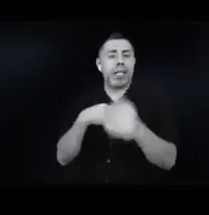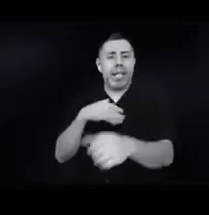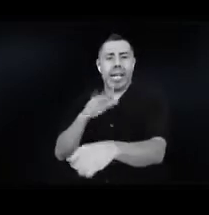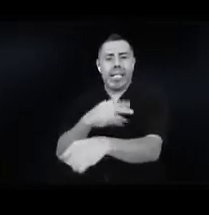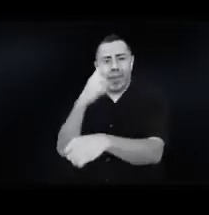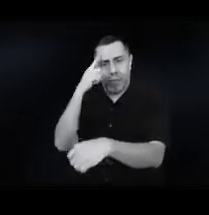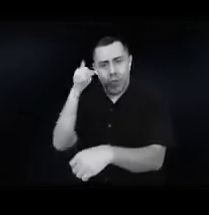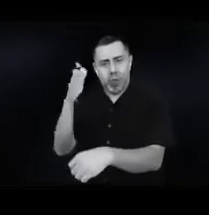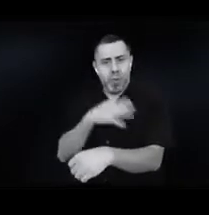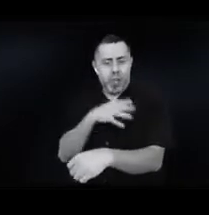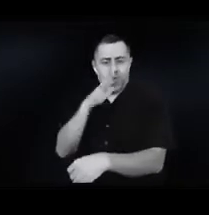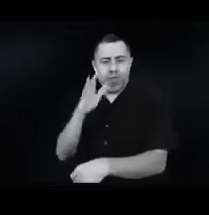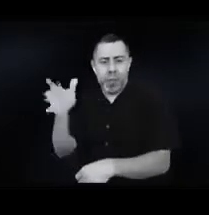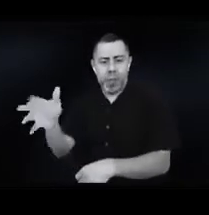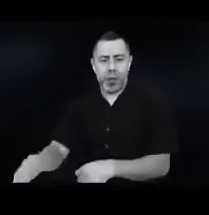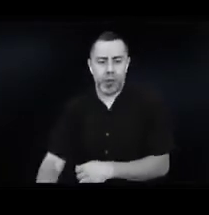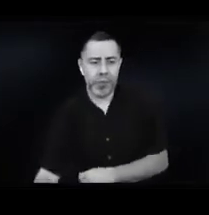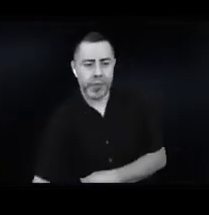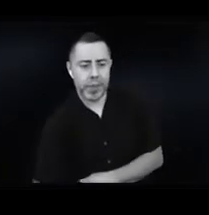And so,